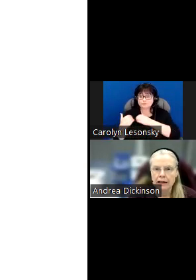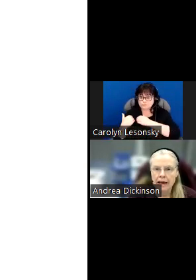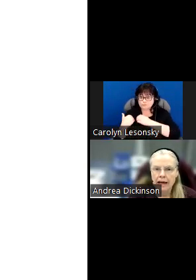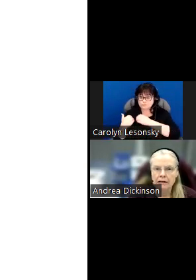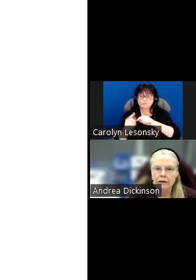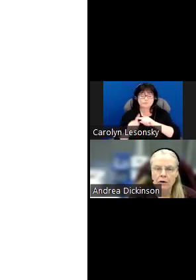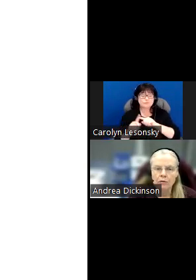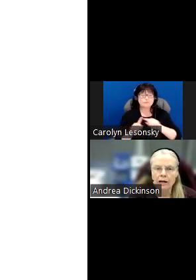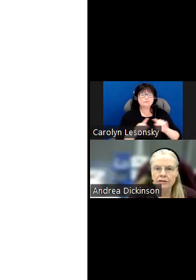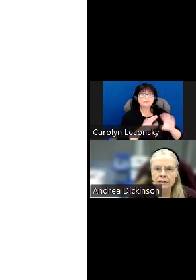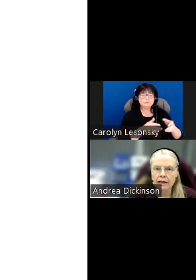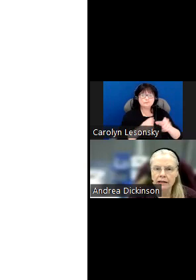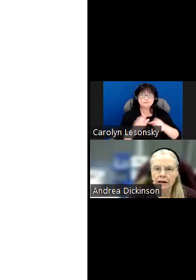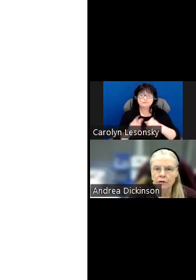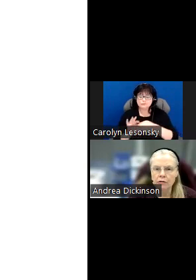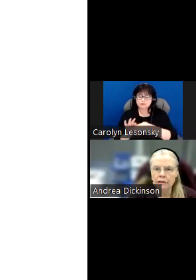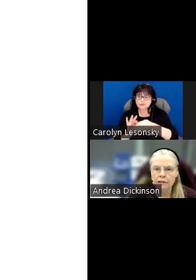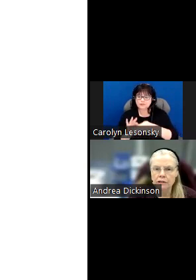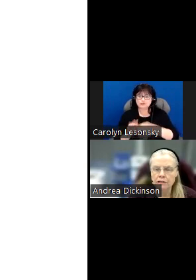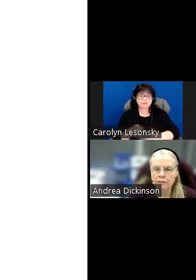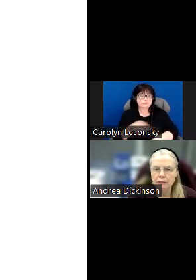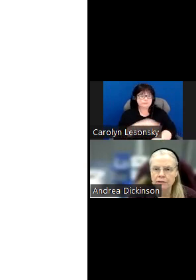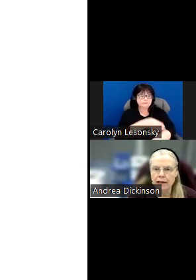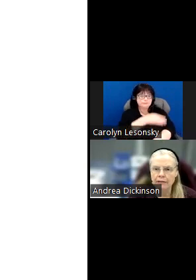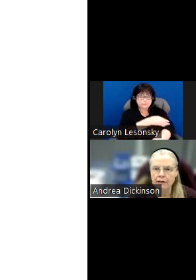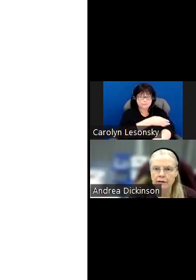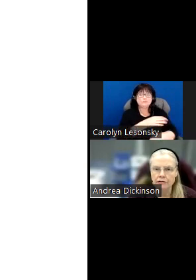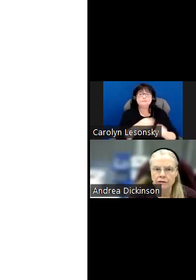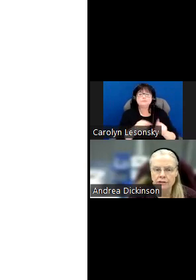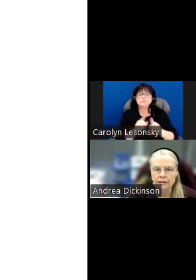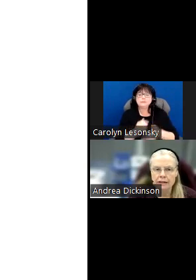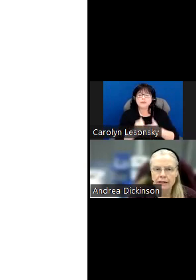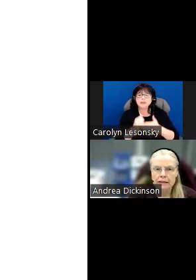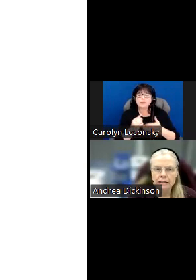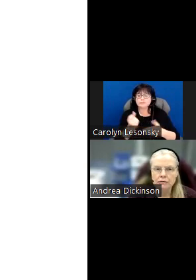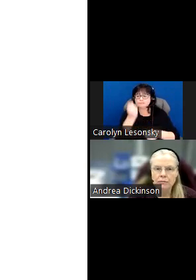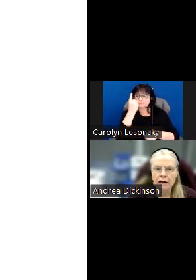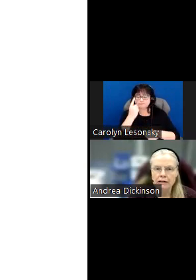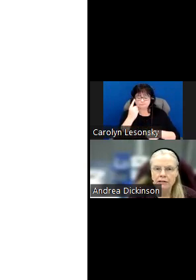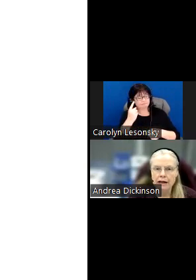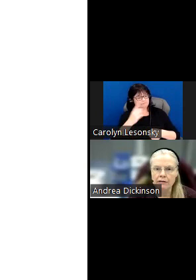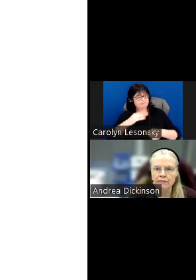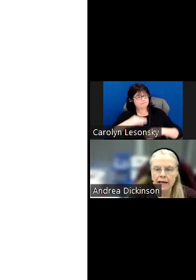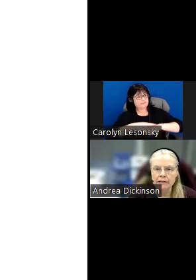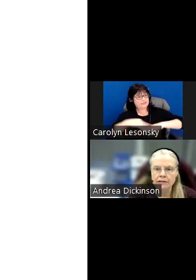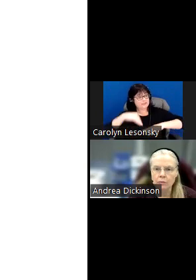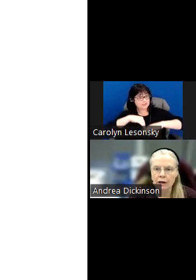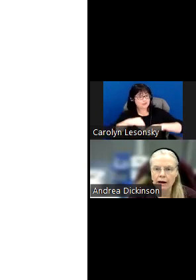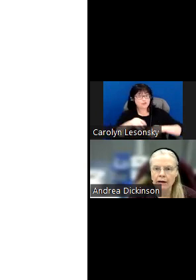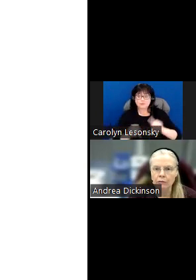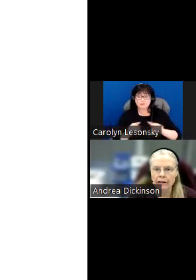nations and our own understanding of local Indigenous peoples and their cultures. Let's remind ourselves